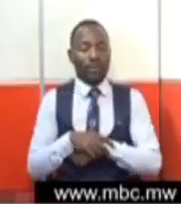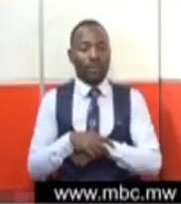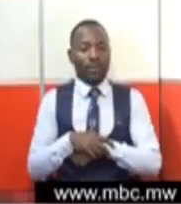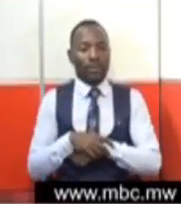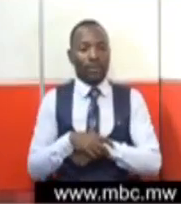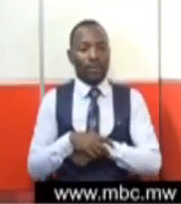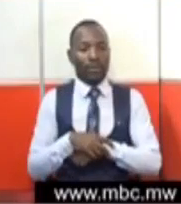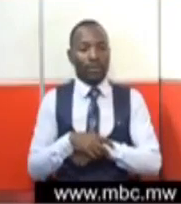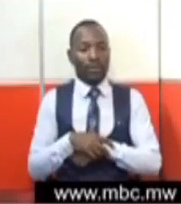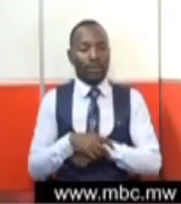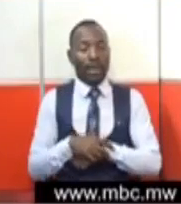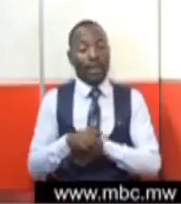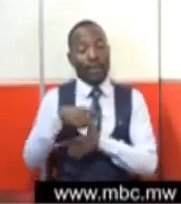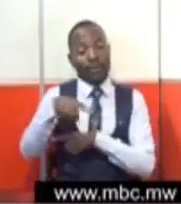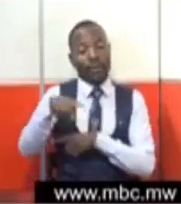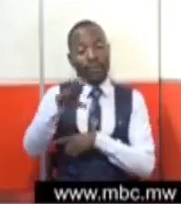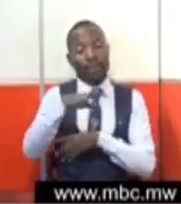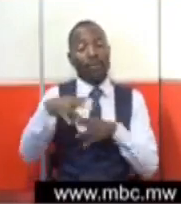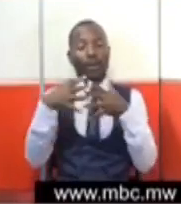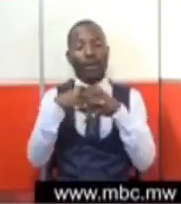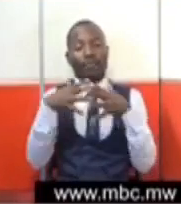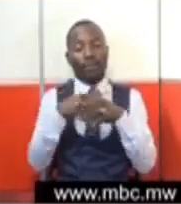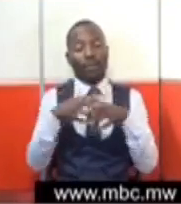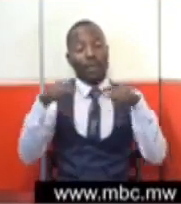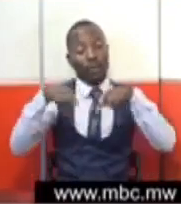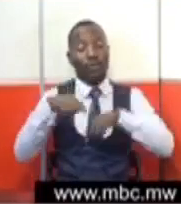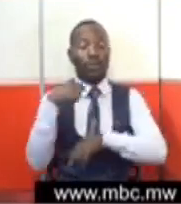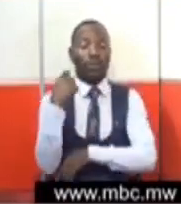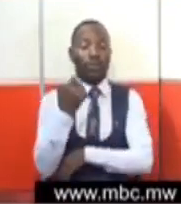have gone to every part of the country.